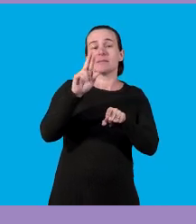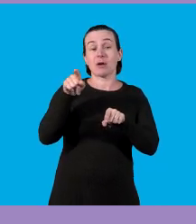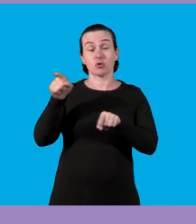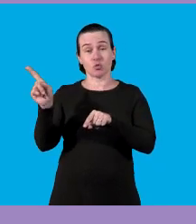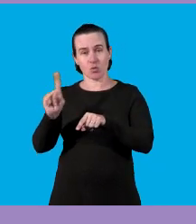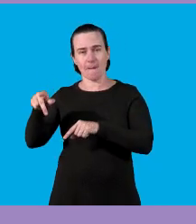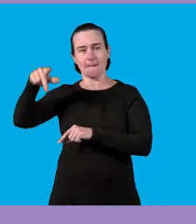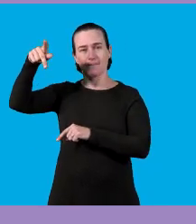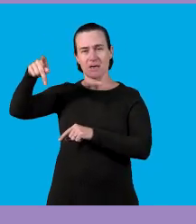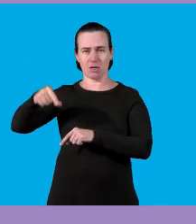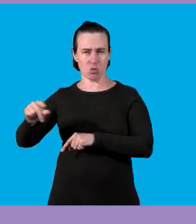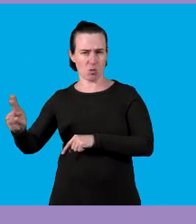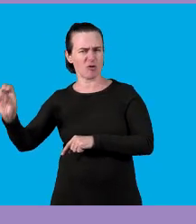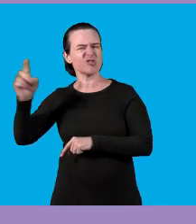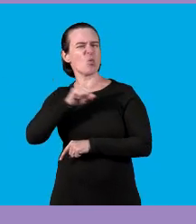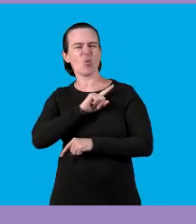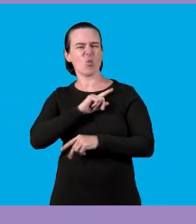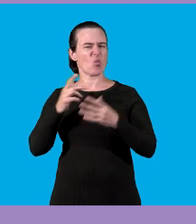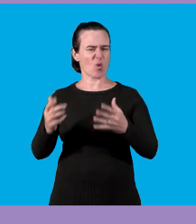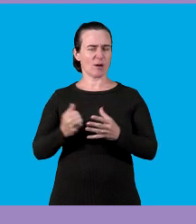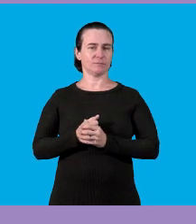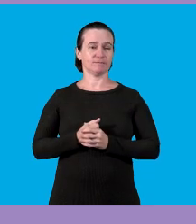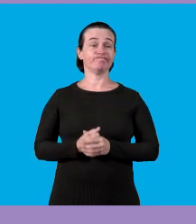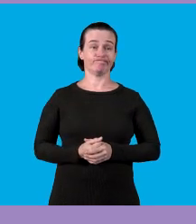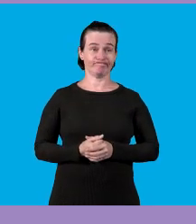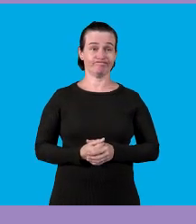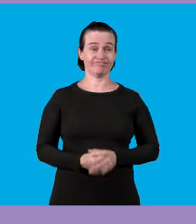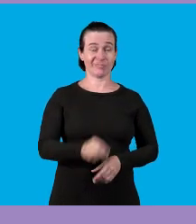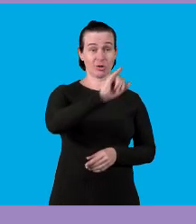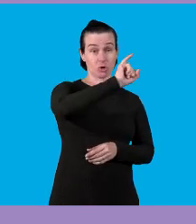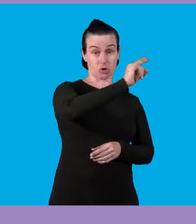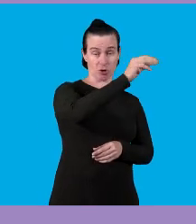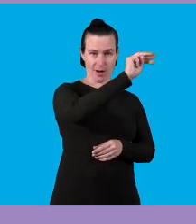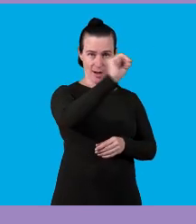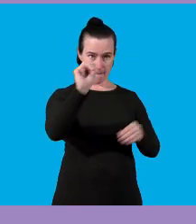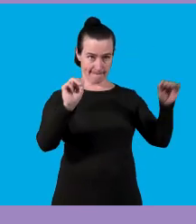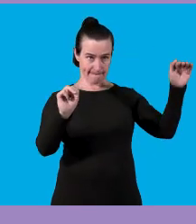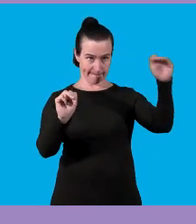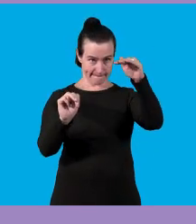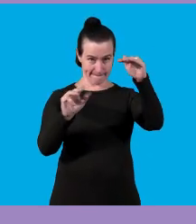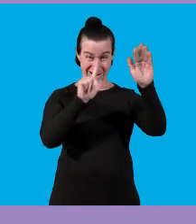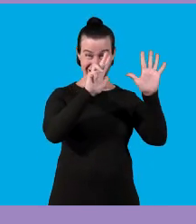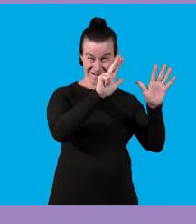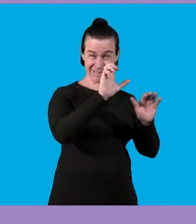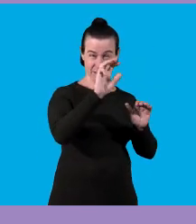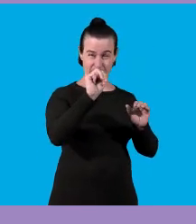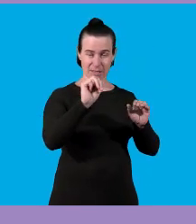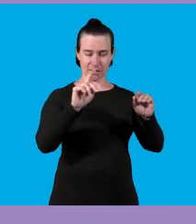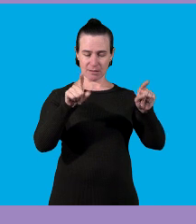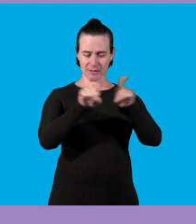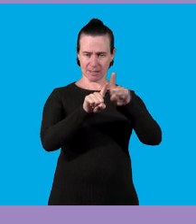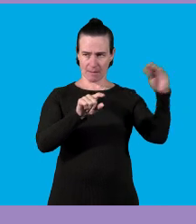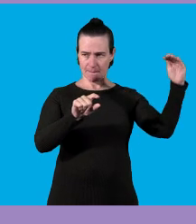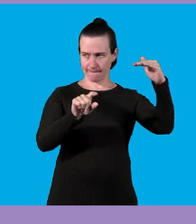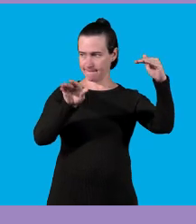PQRS? Let's look at it together. You would see that side JM corresponds with side